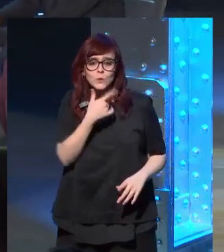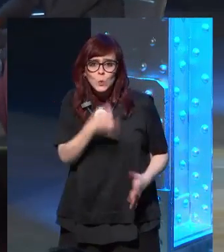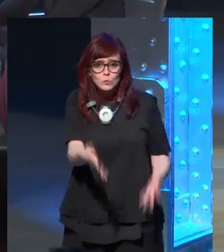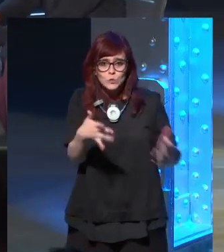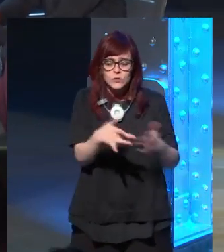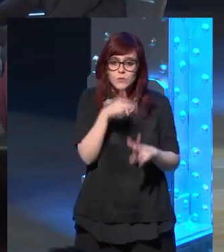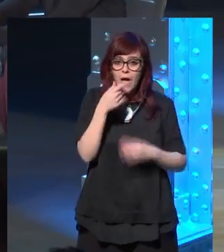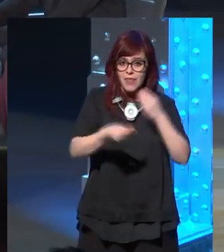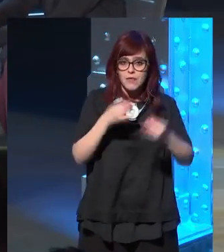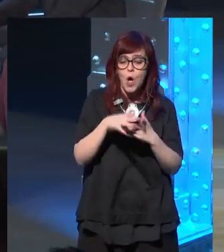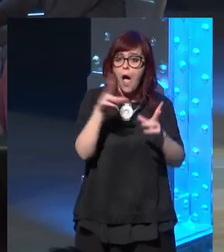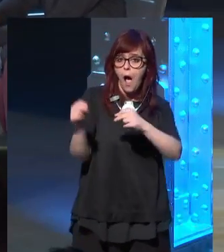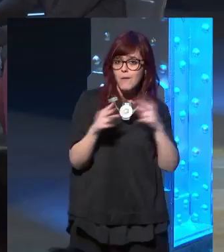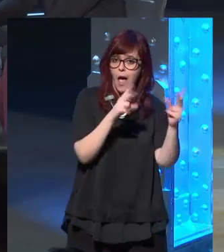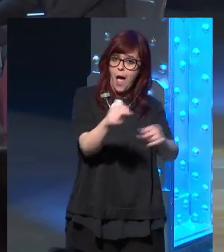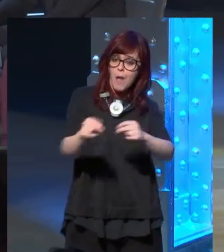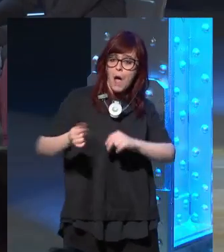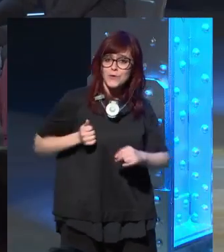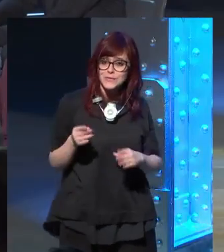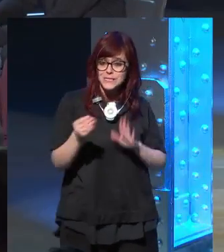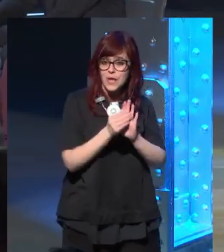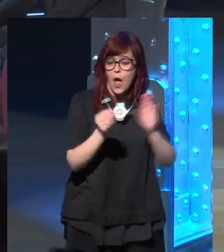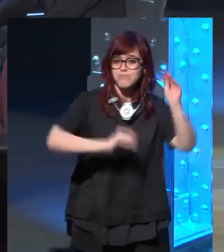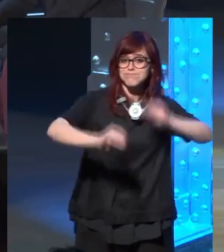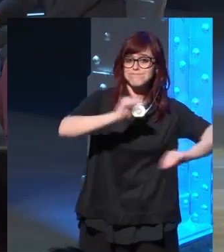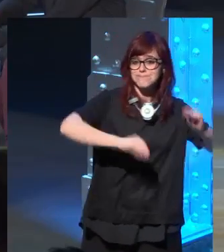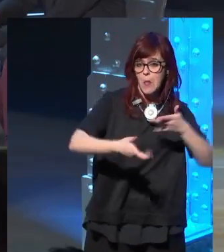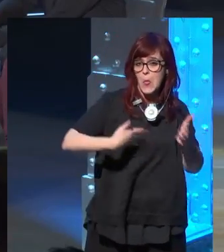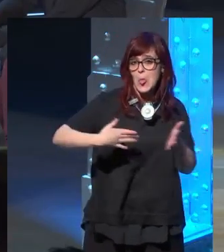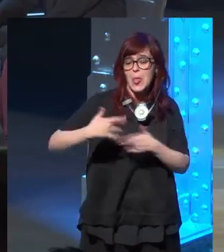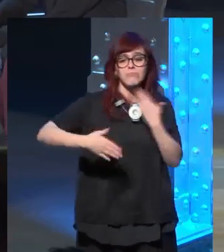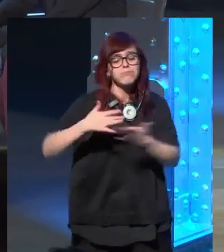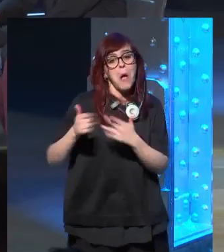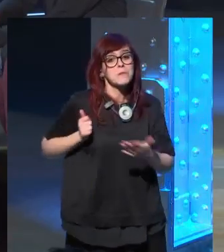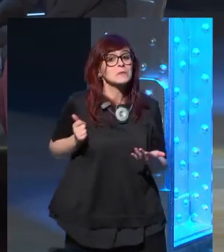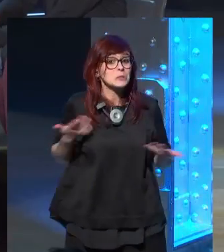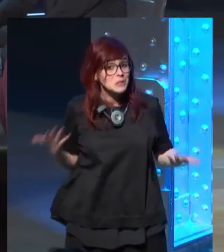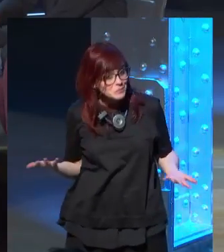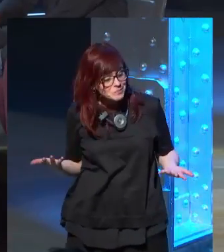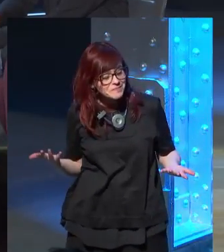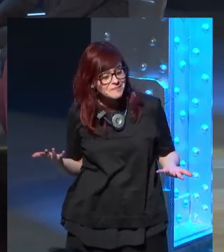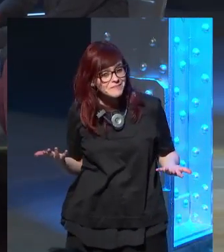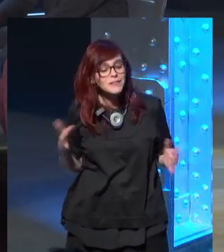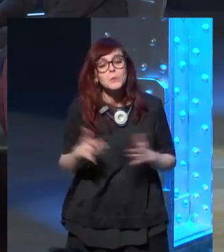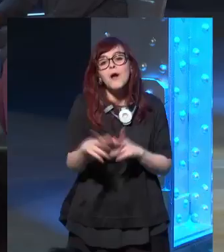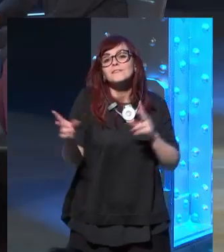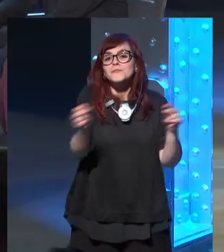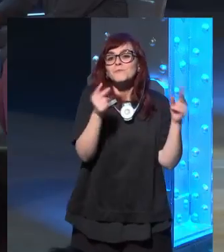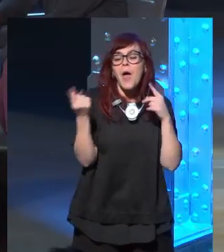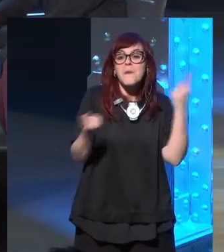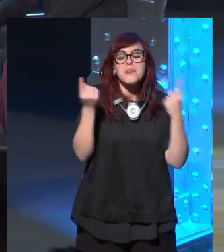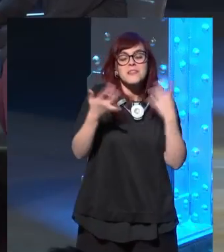we're talking. Instead of just sitting down in front of each other and talking, I think that conversation actually flows better when we are engaged in